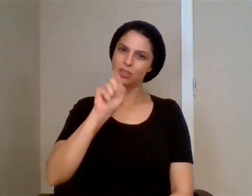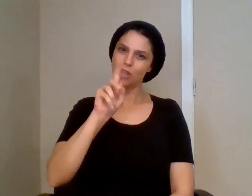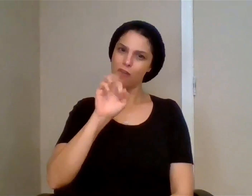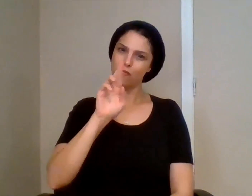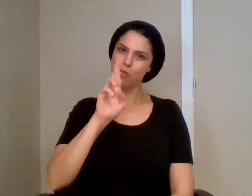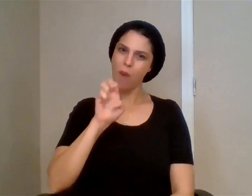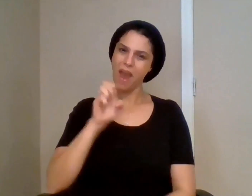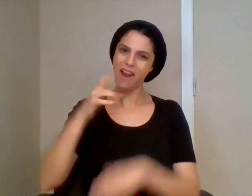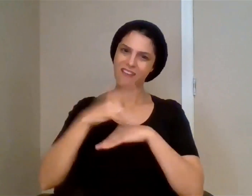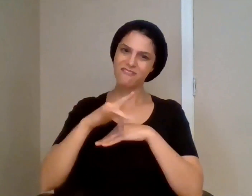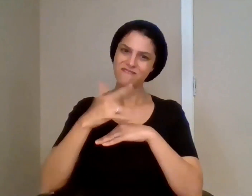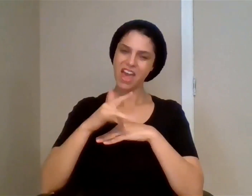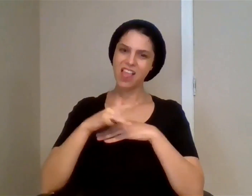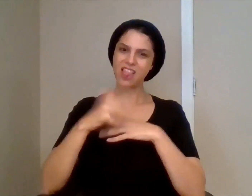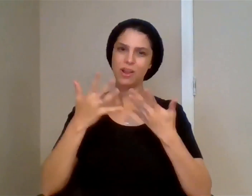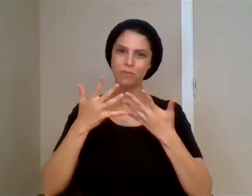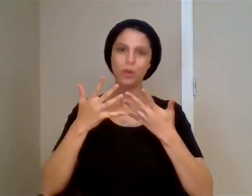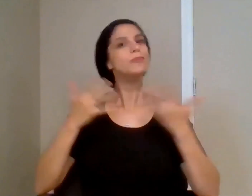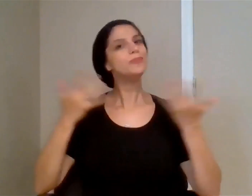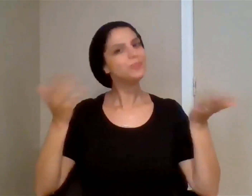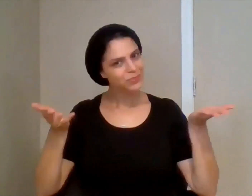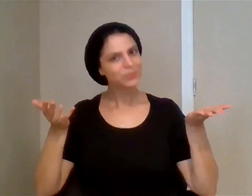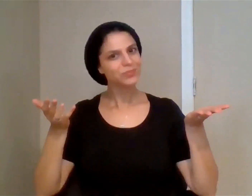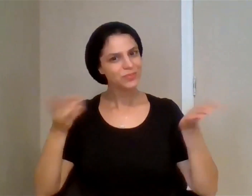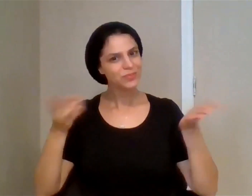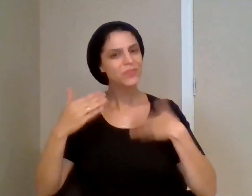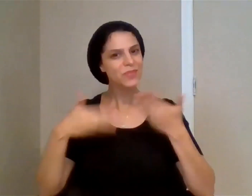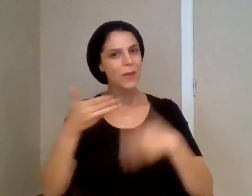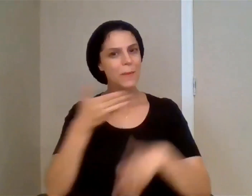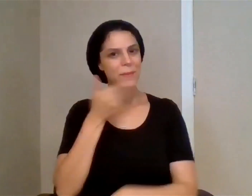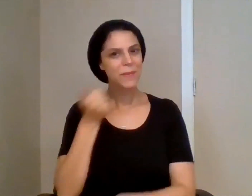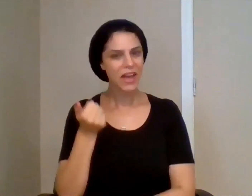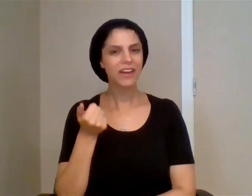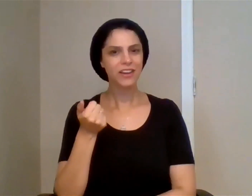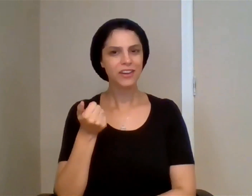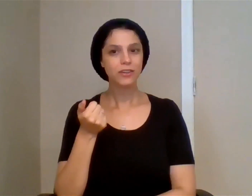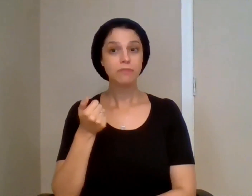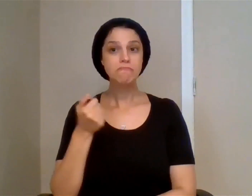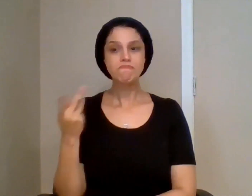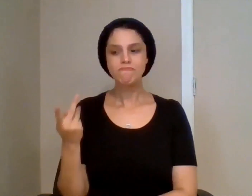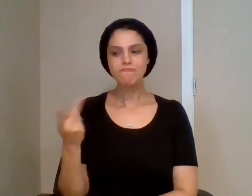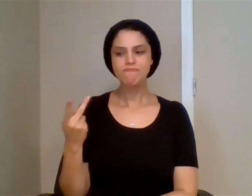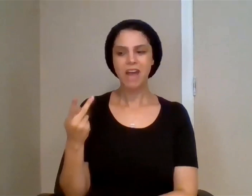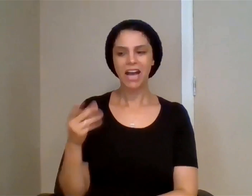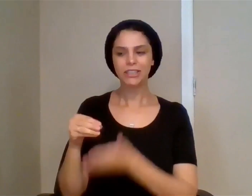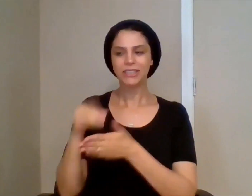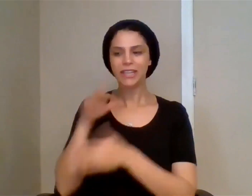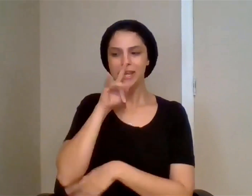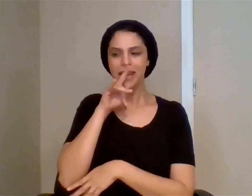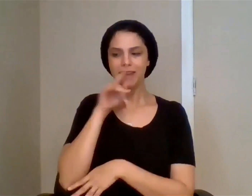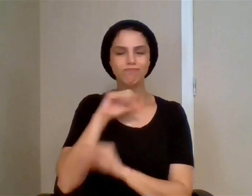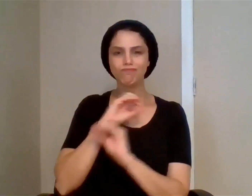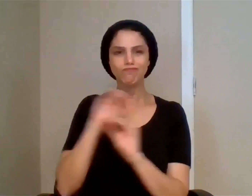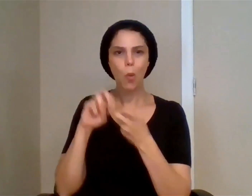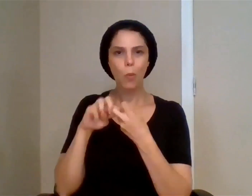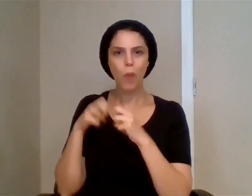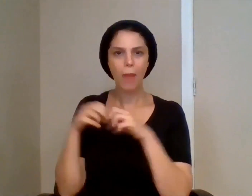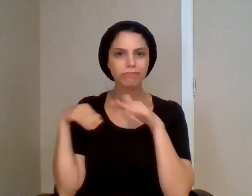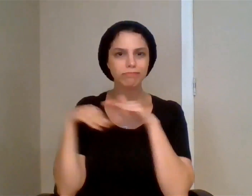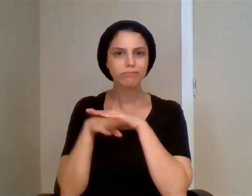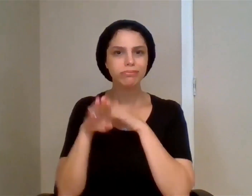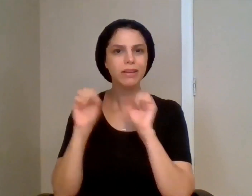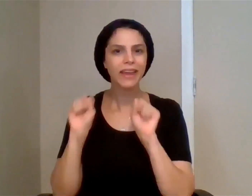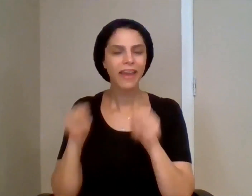available, over the air, my child and I had no problem still, interacting with the